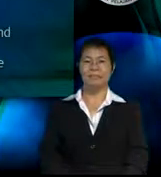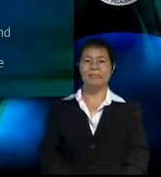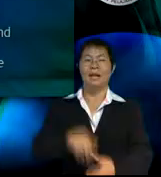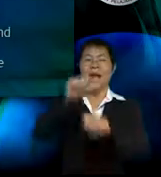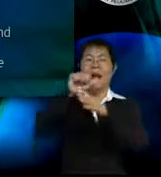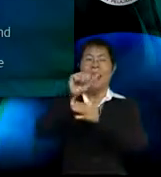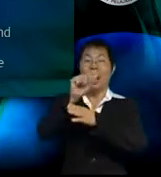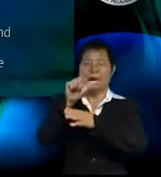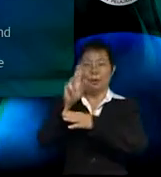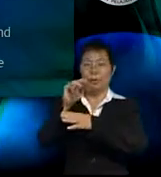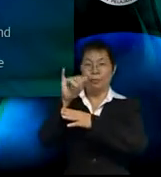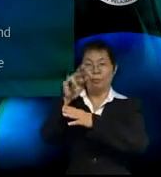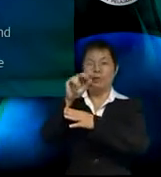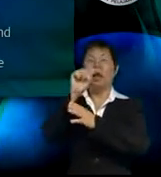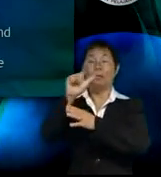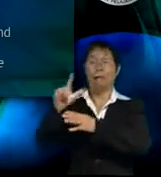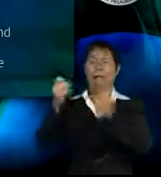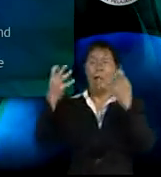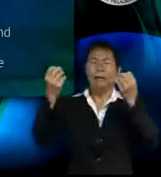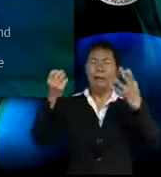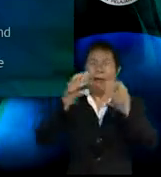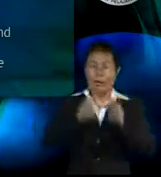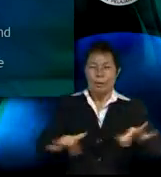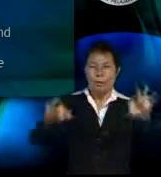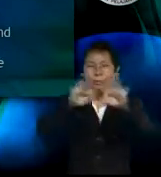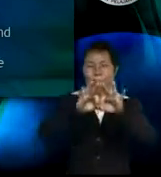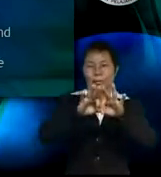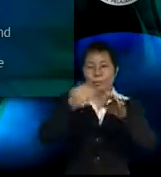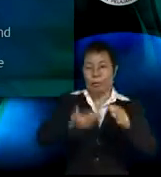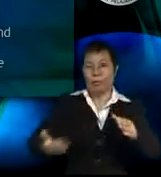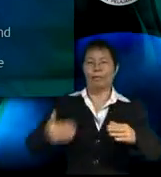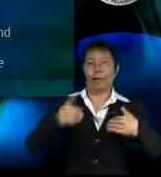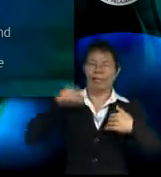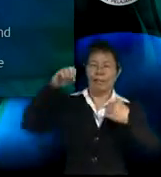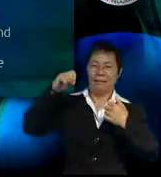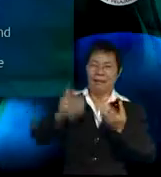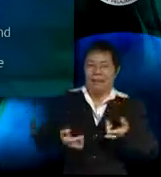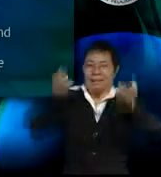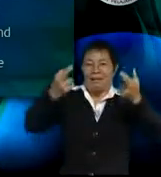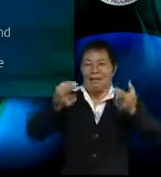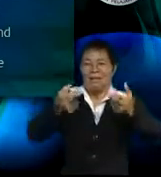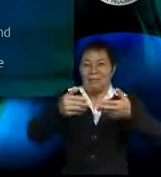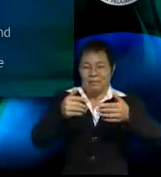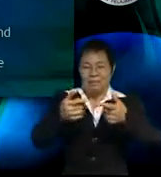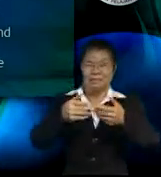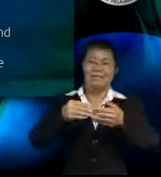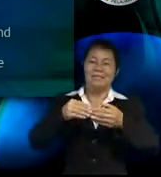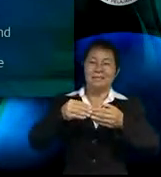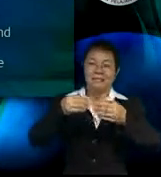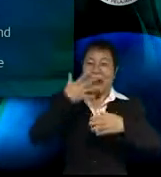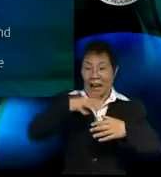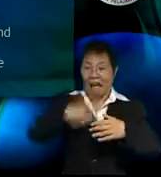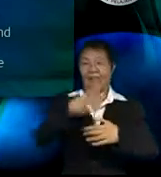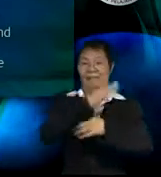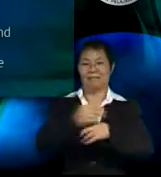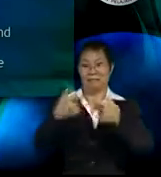Aluminum has many useful properties. It is light, it conducts heat and electricity well, it does